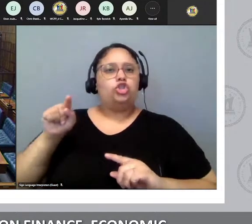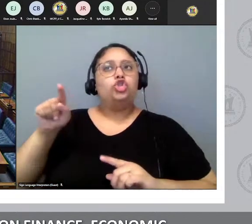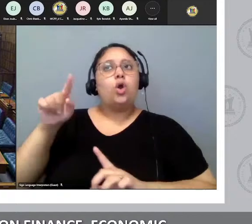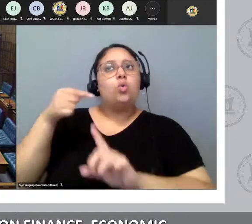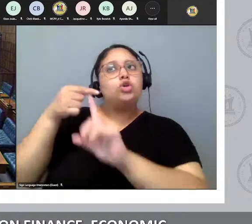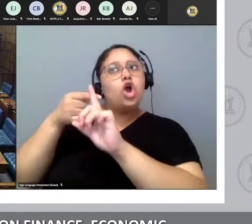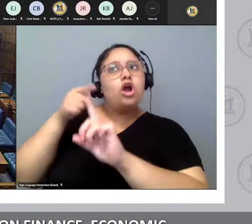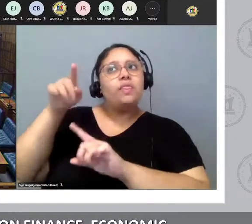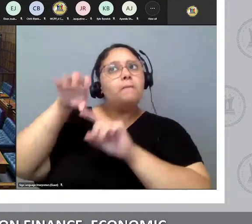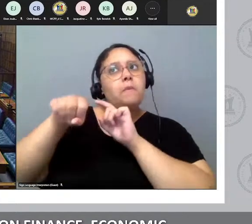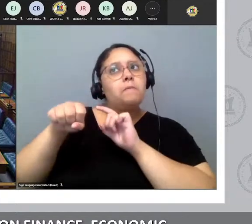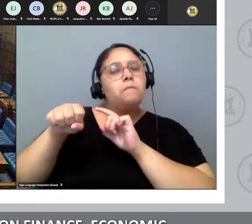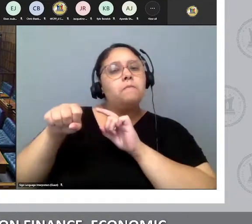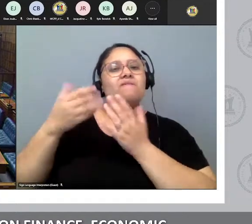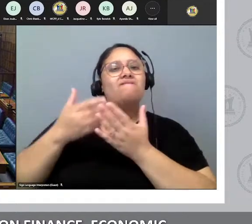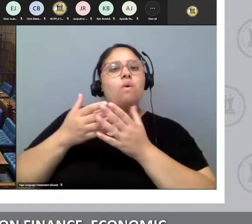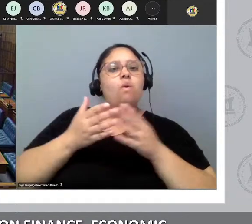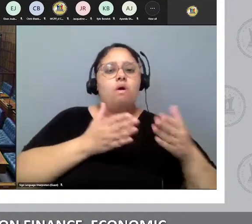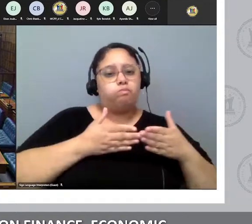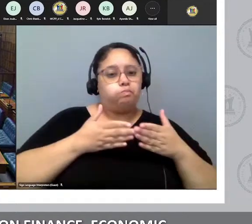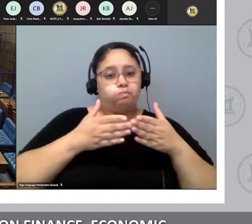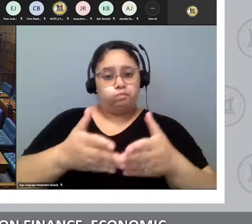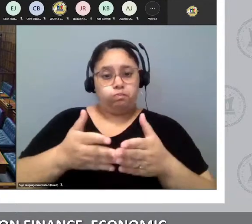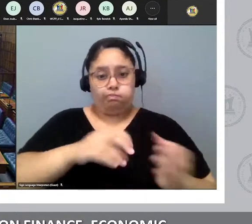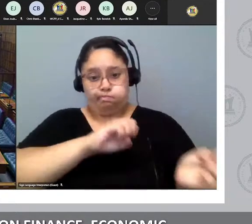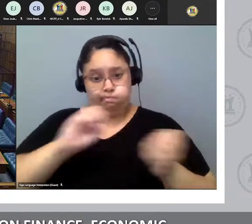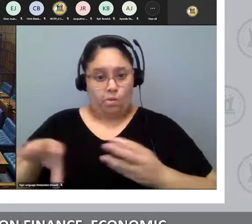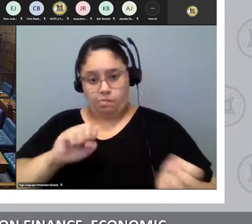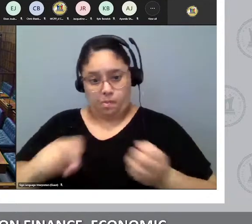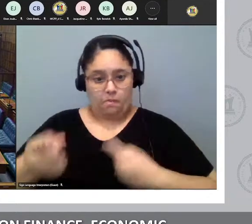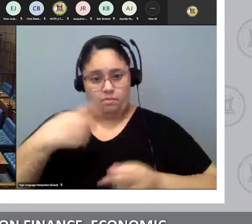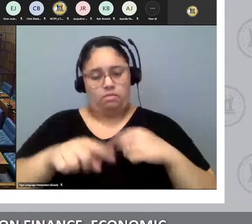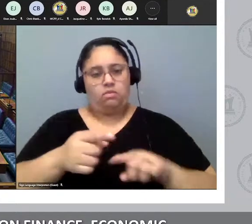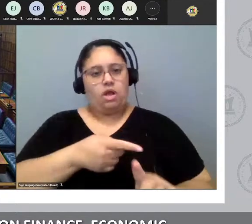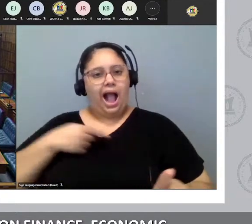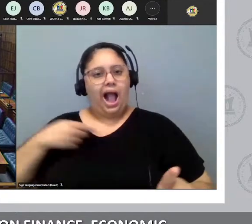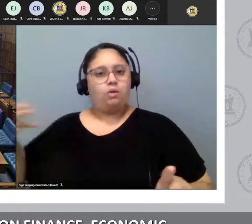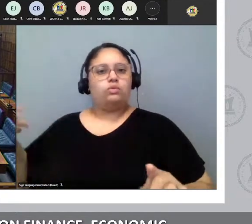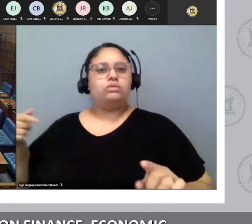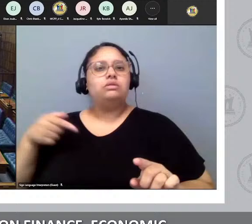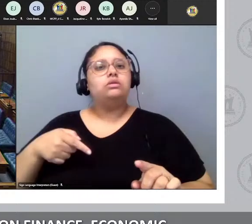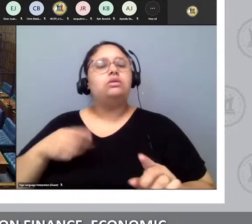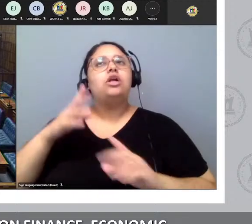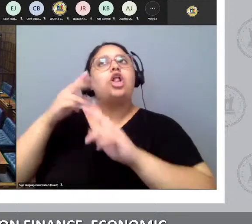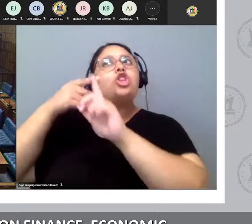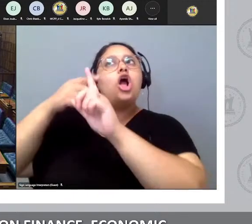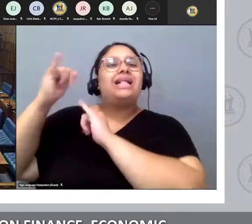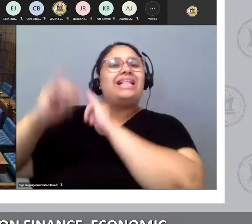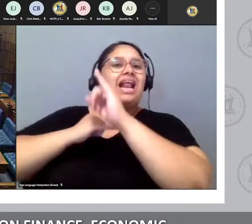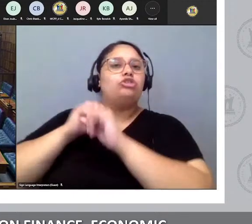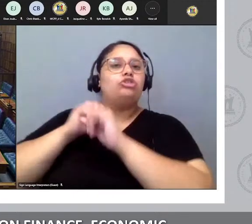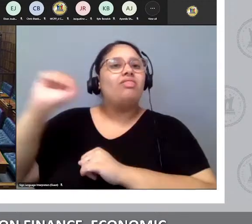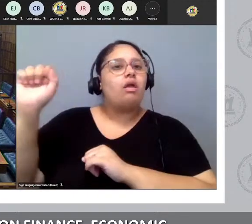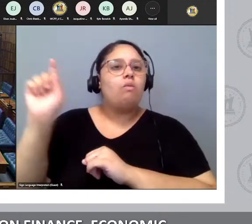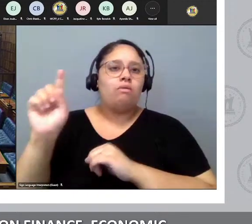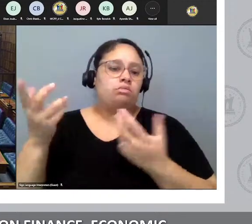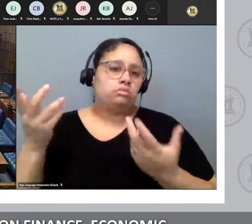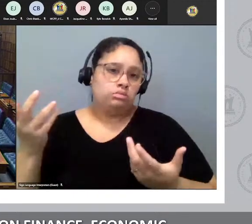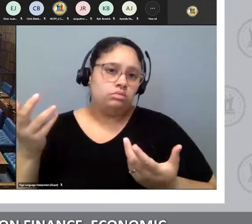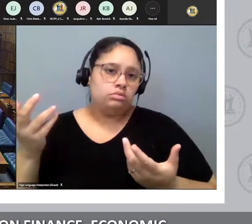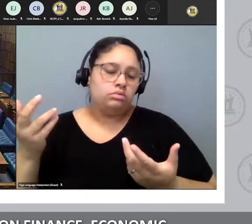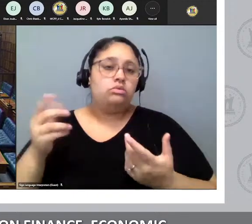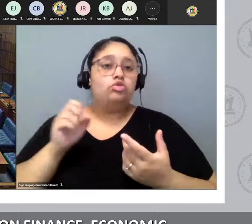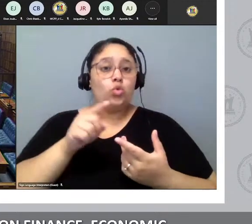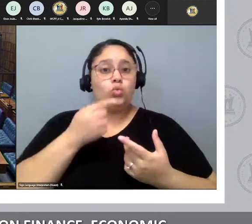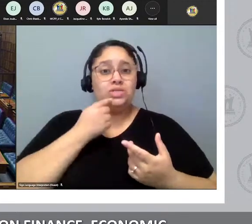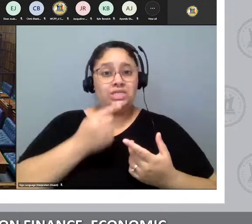turnaround time uh as determined in terms of of international targets and and if you say you've moved